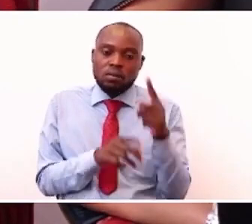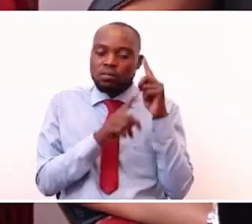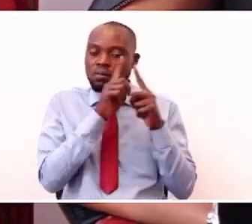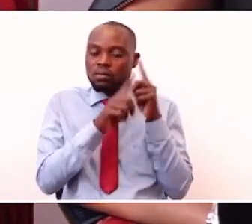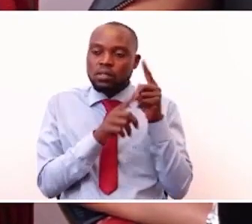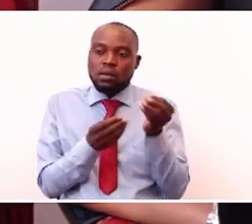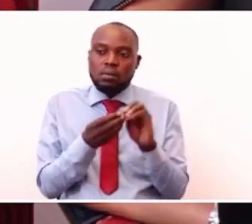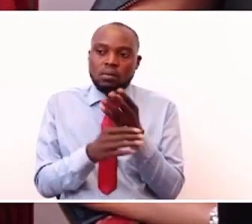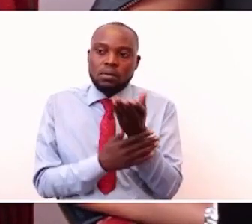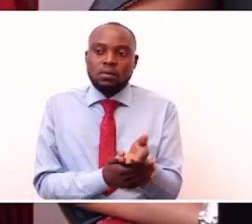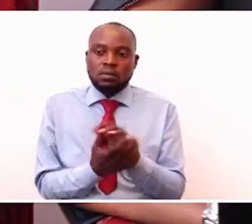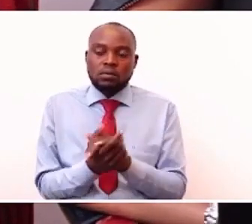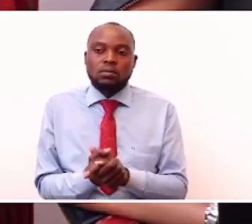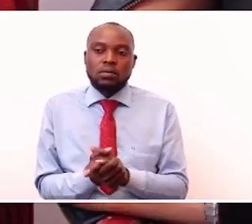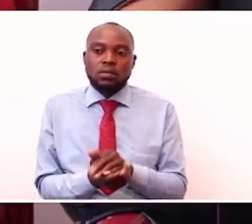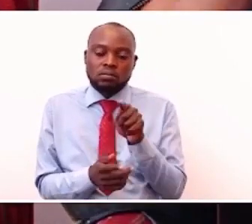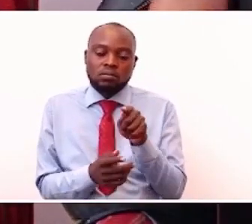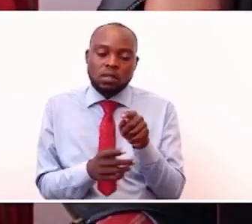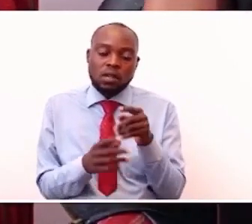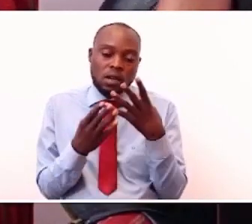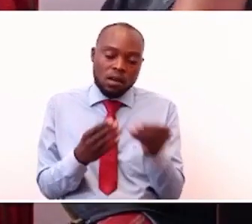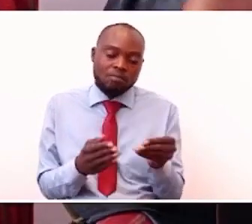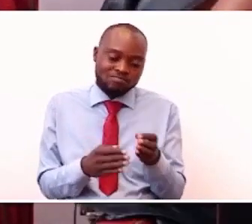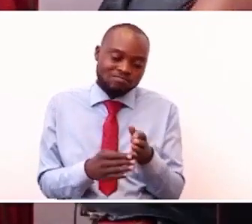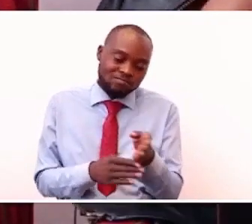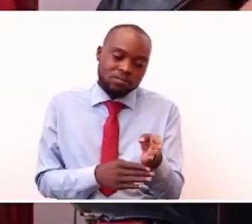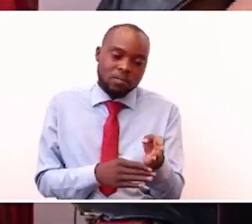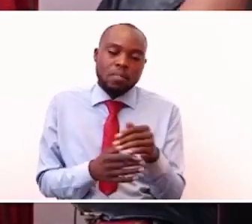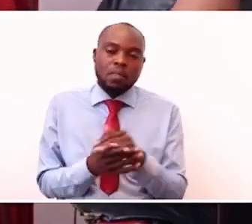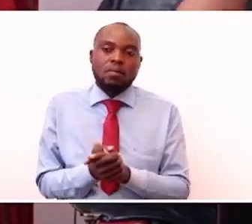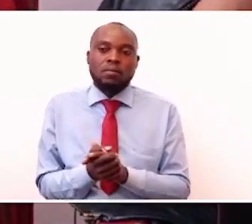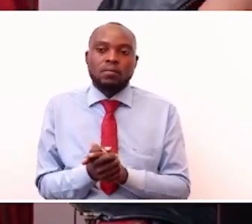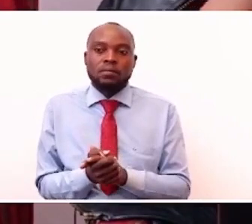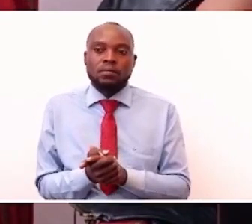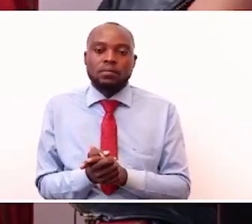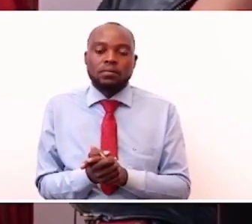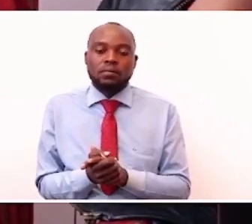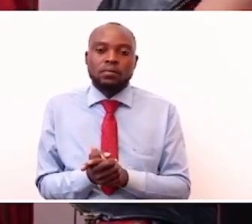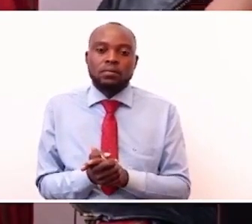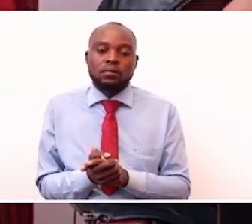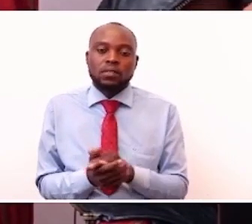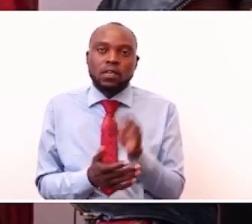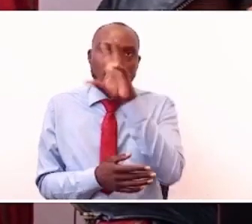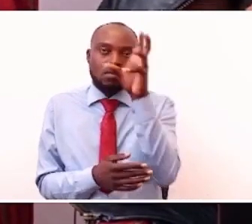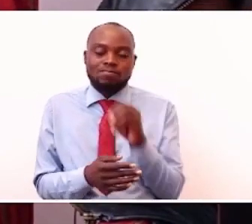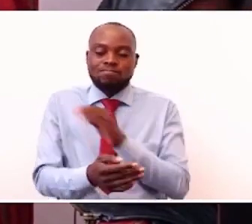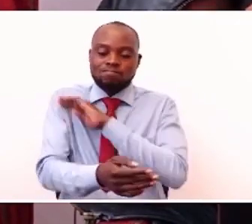made that have a direct bearing to Africa's capacity to